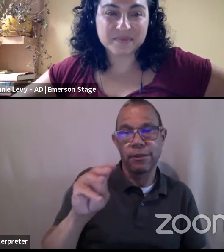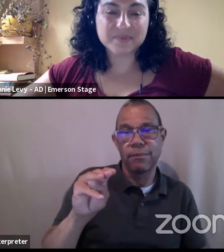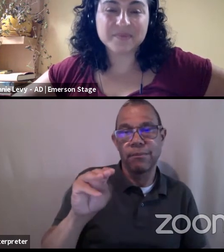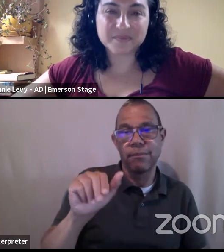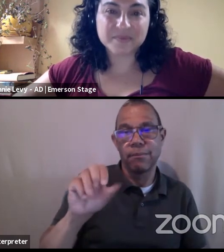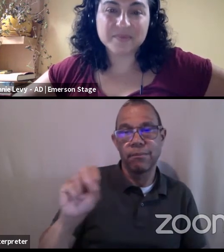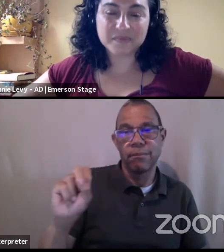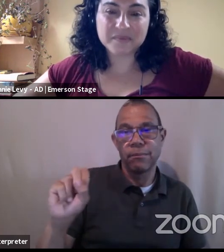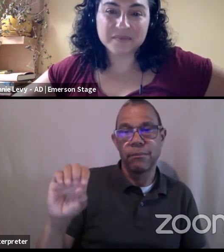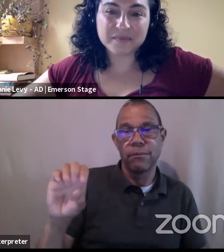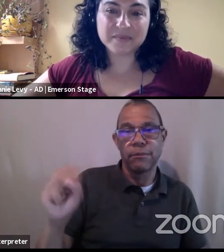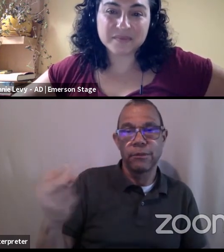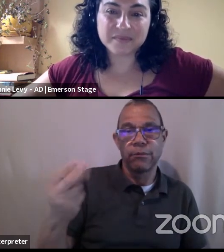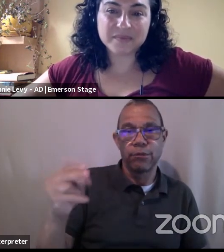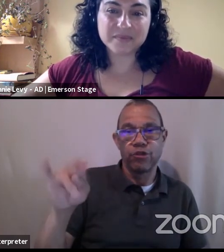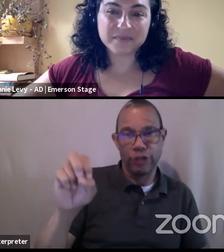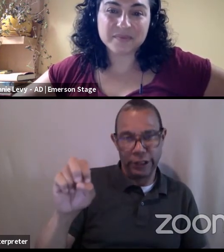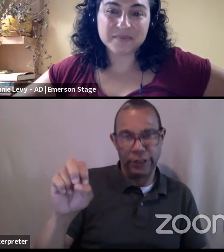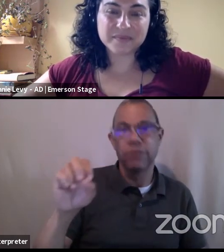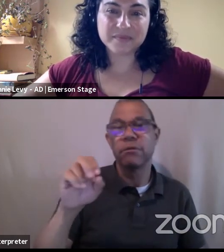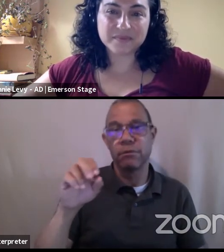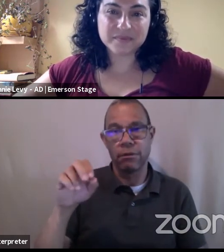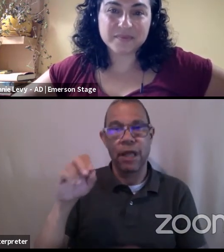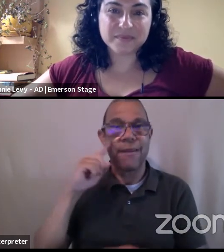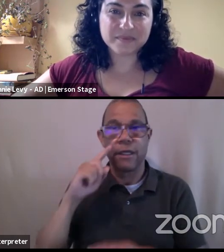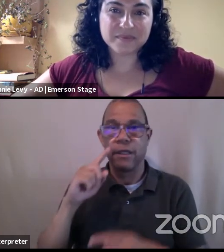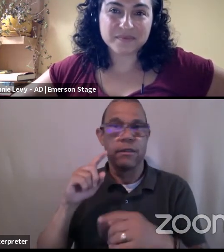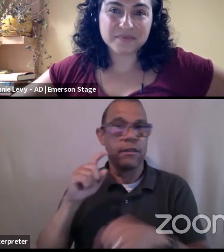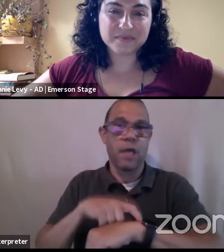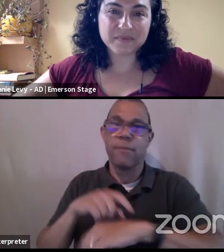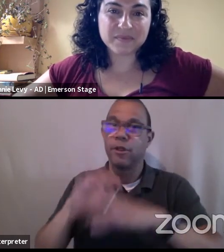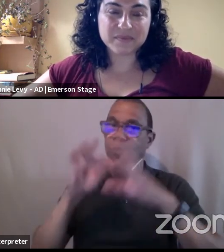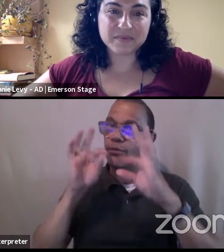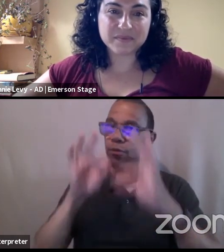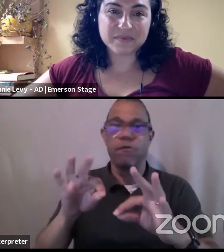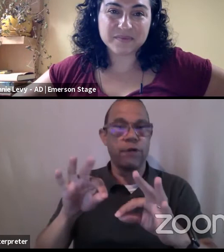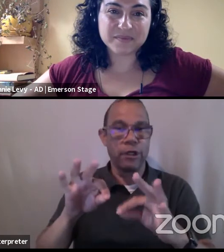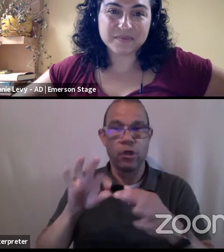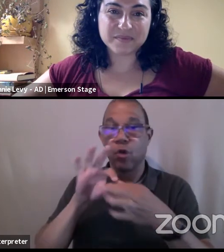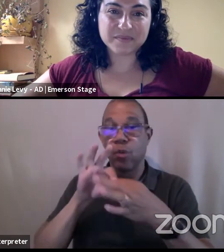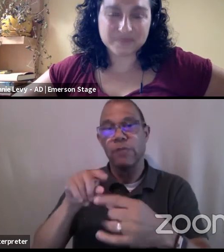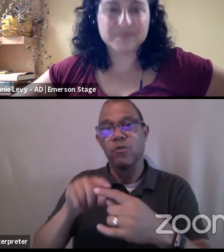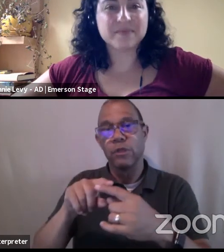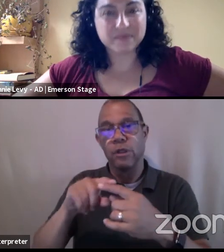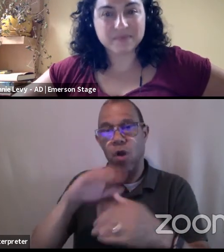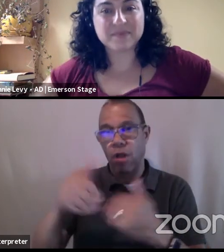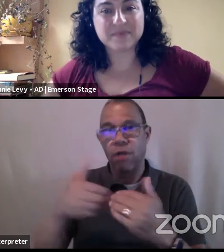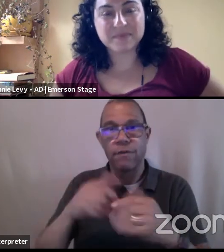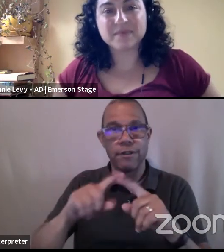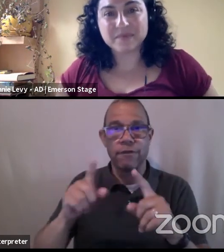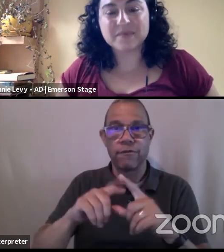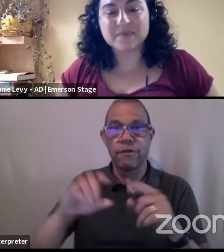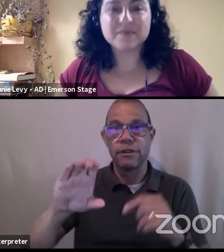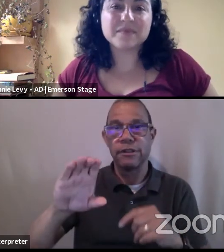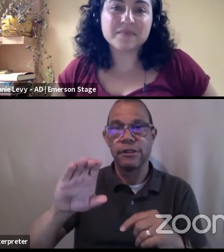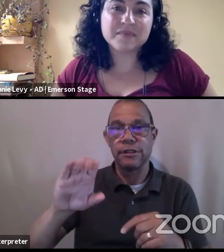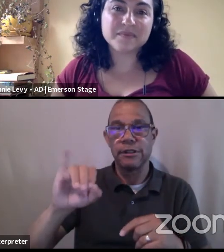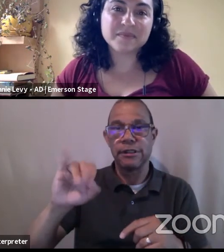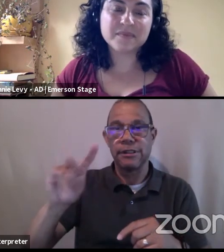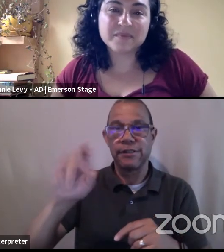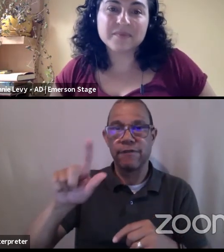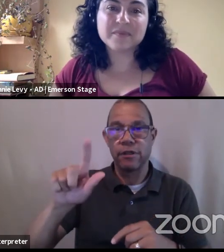think it's very timely and it relates with the civil uh civil unrest that's happening today in our society society and